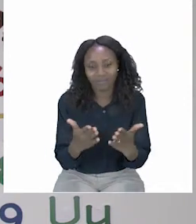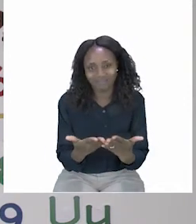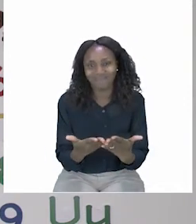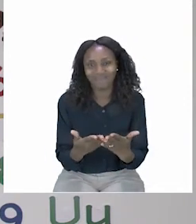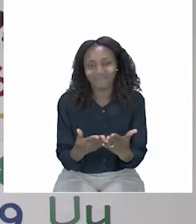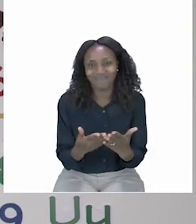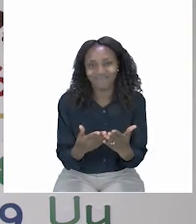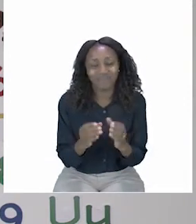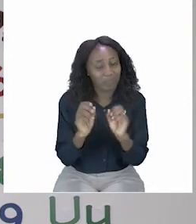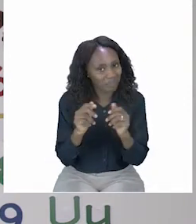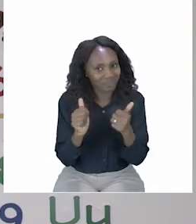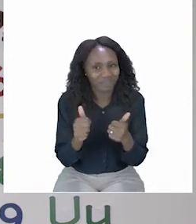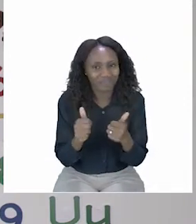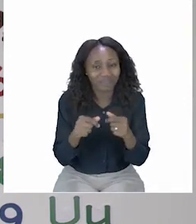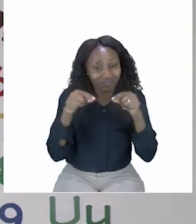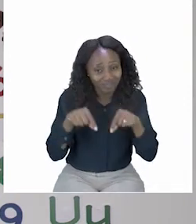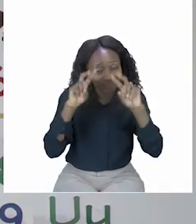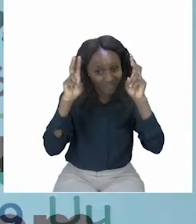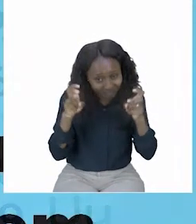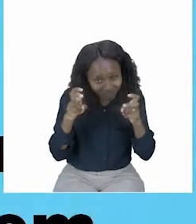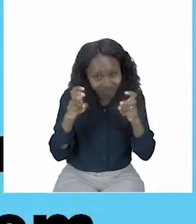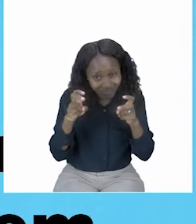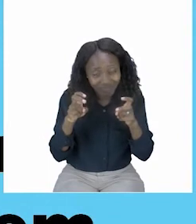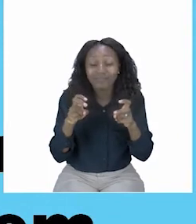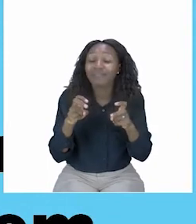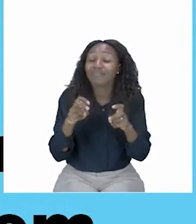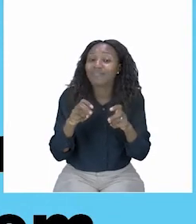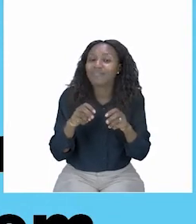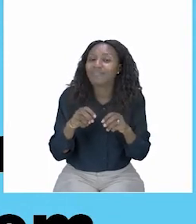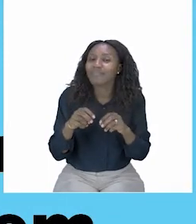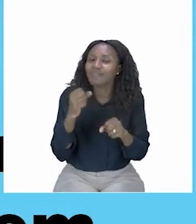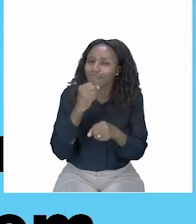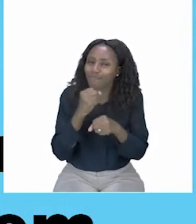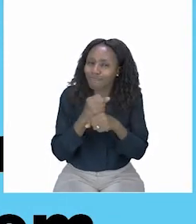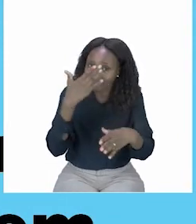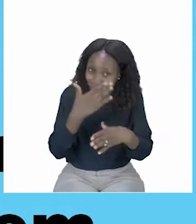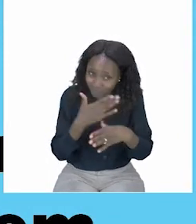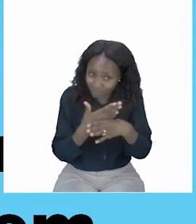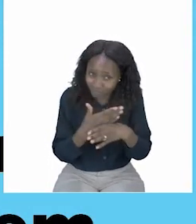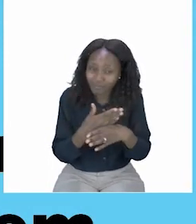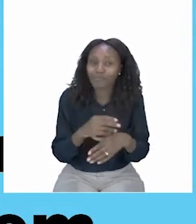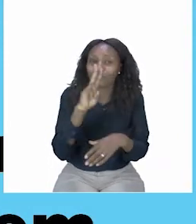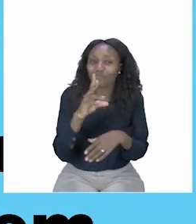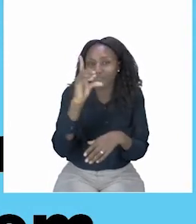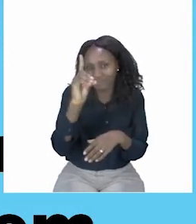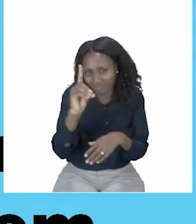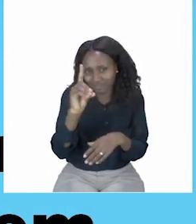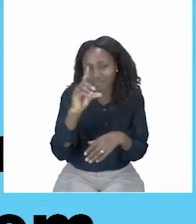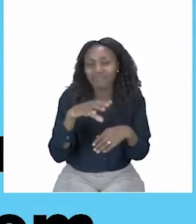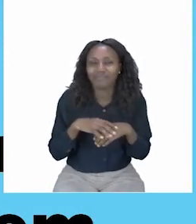anything. Well done. Today's lesson is all about problem solving and